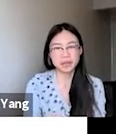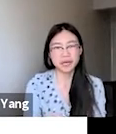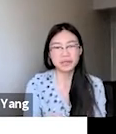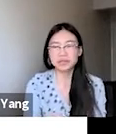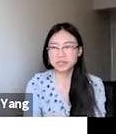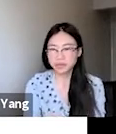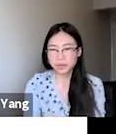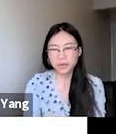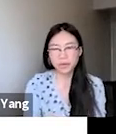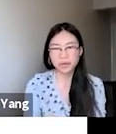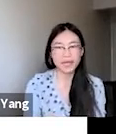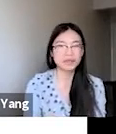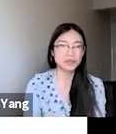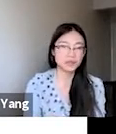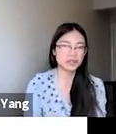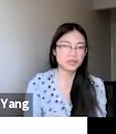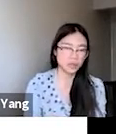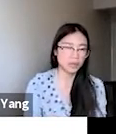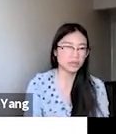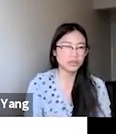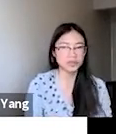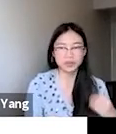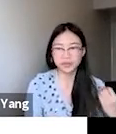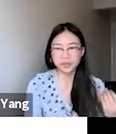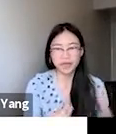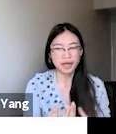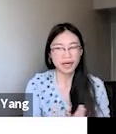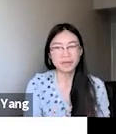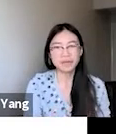to use the tool and to use the tool